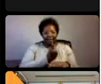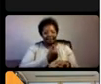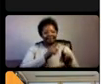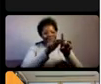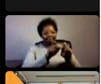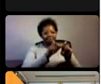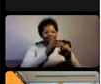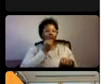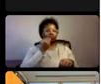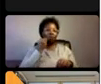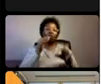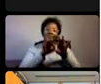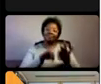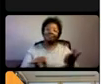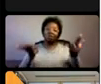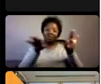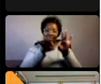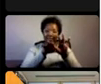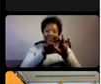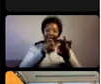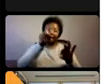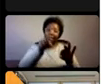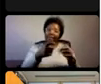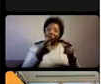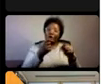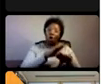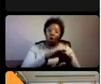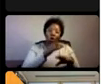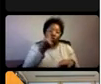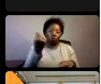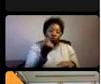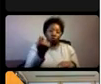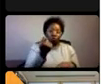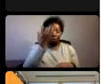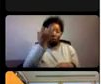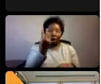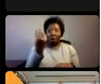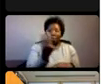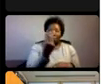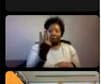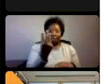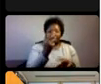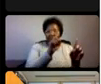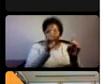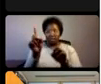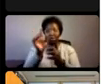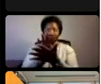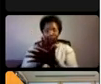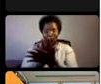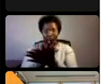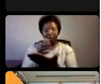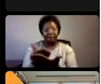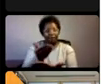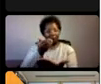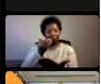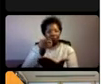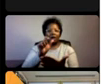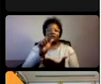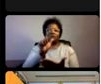It's important to administer the test on Tuesday because we want to have results within 24 hours of when students to